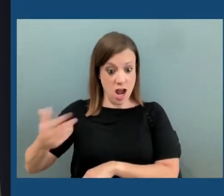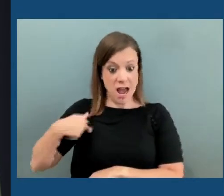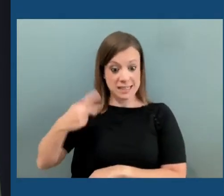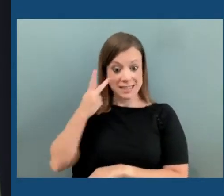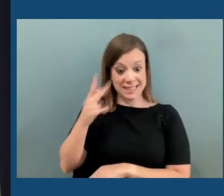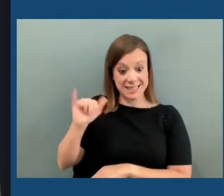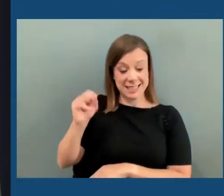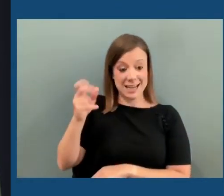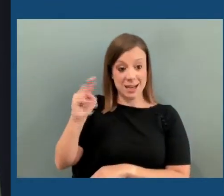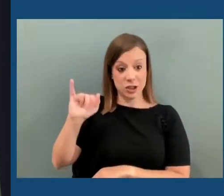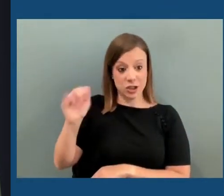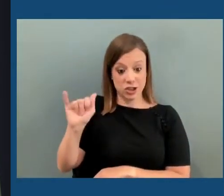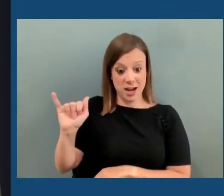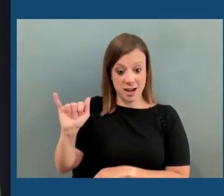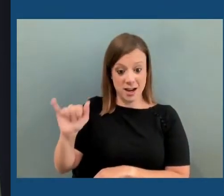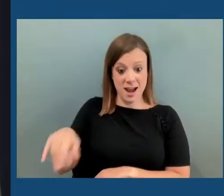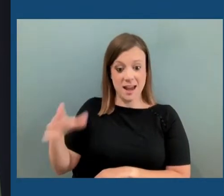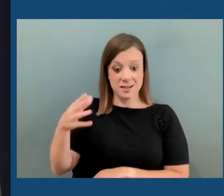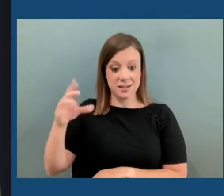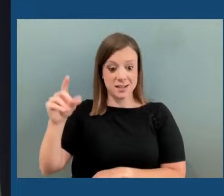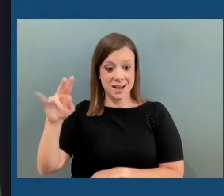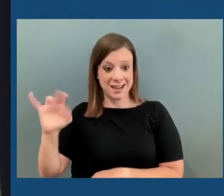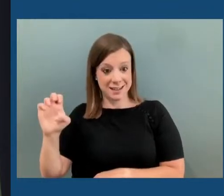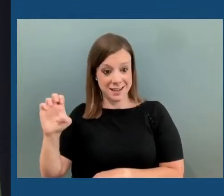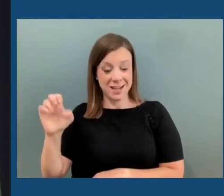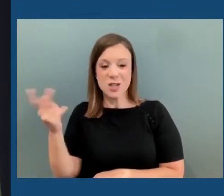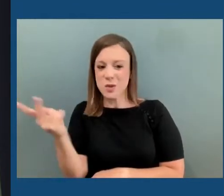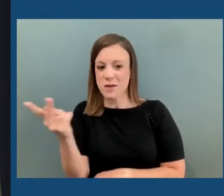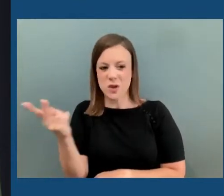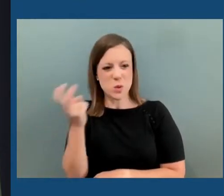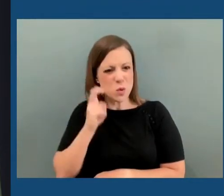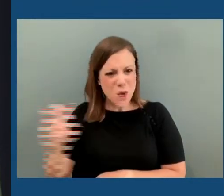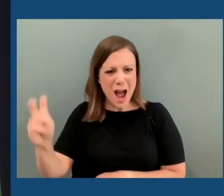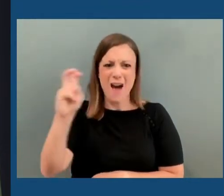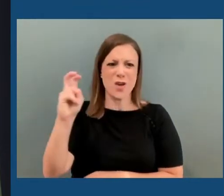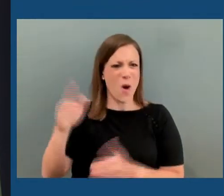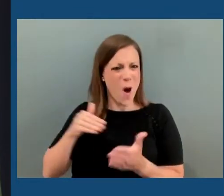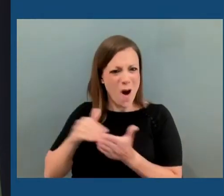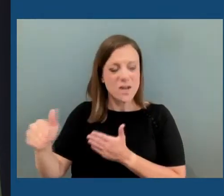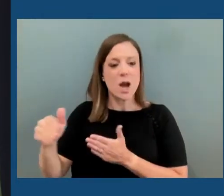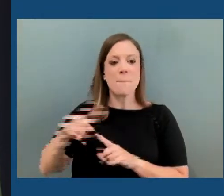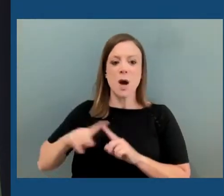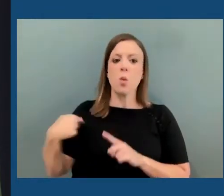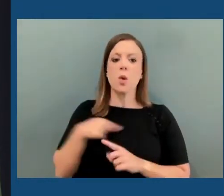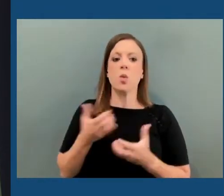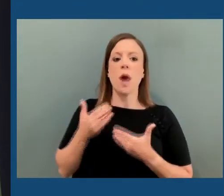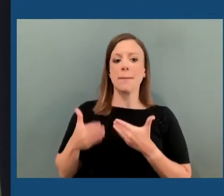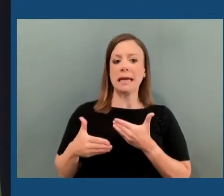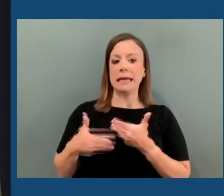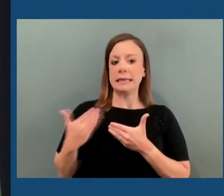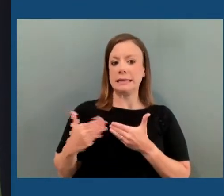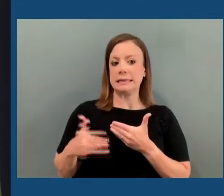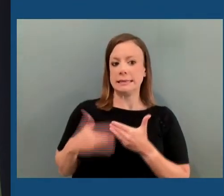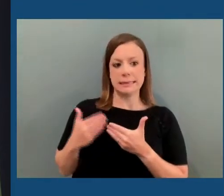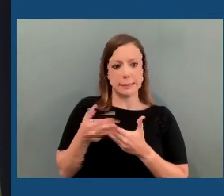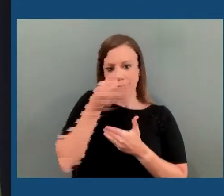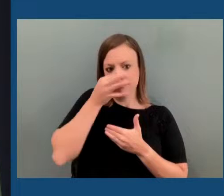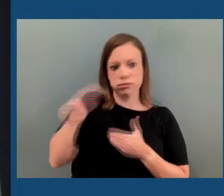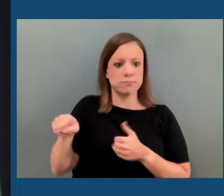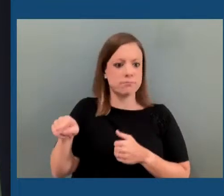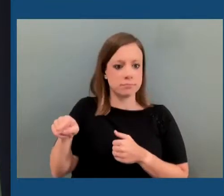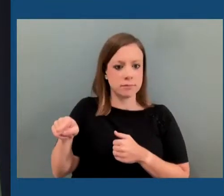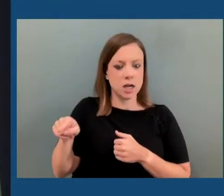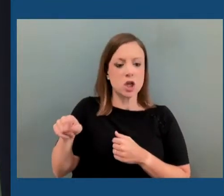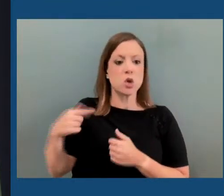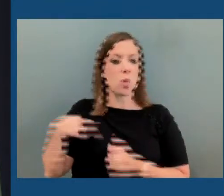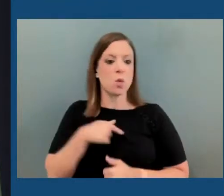world. The convenience factor of our airports are so incredibly important. So what we're doing here today is